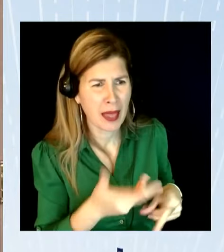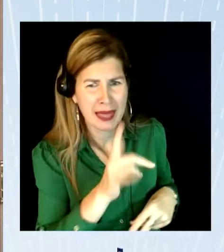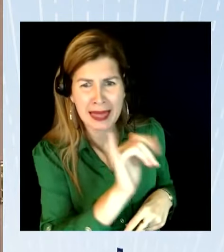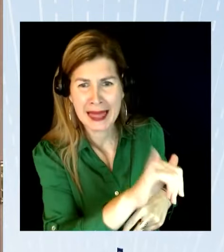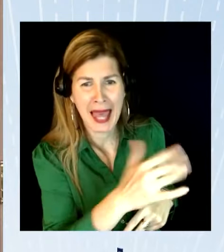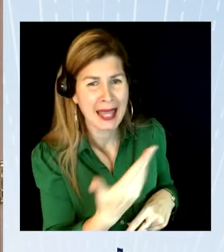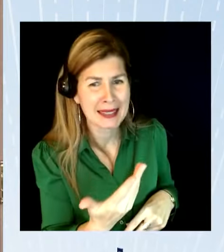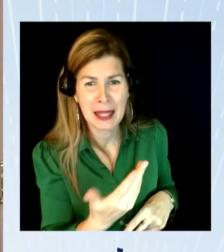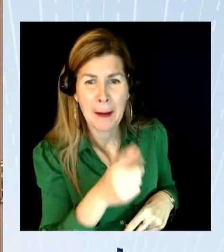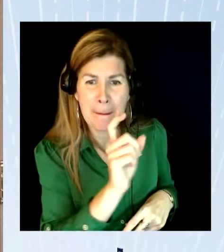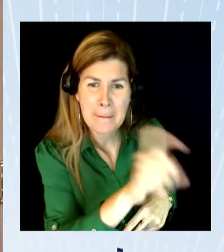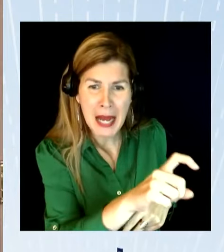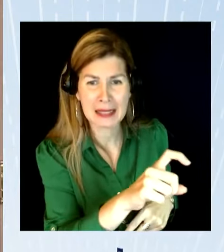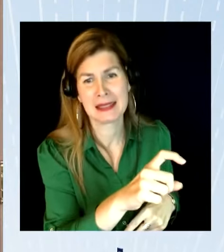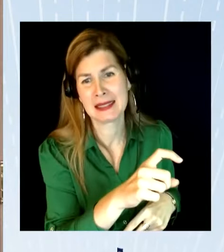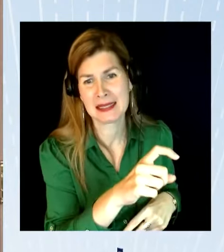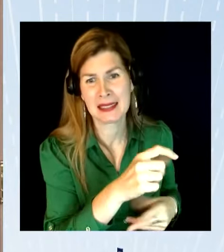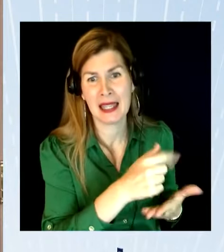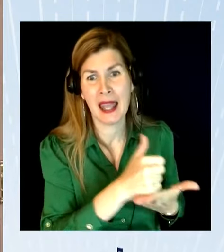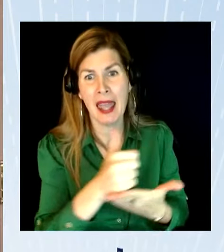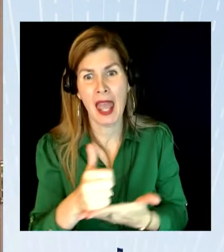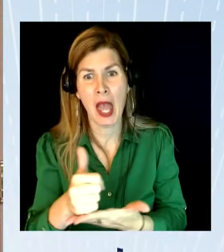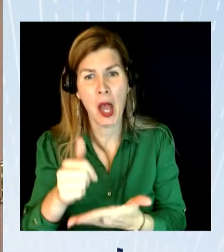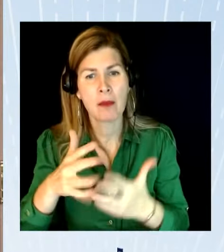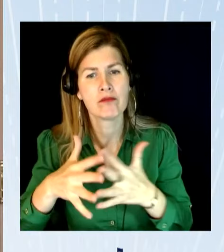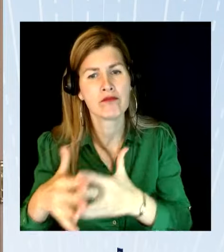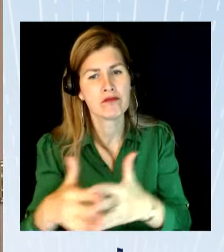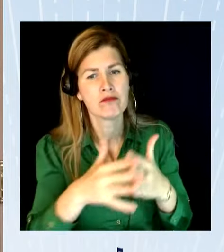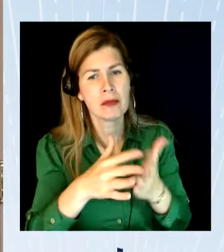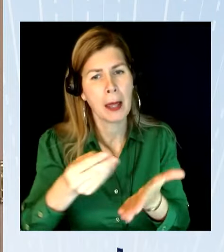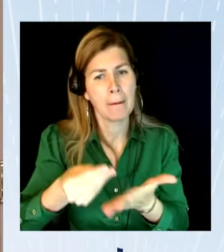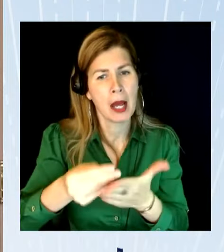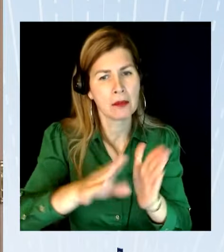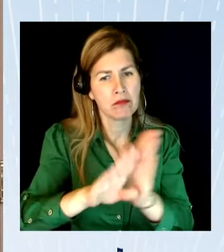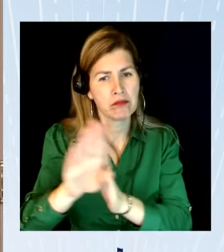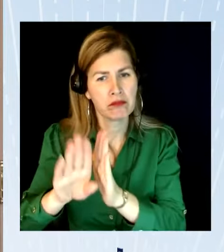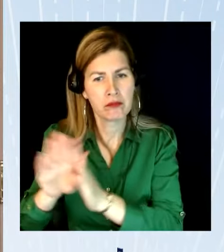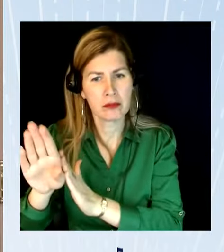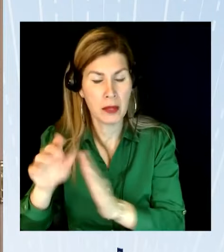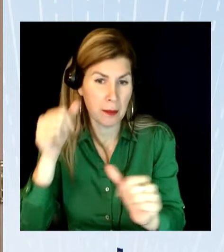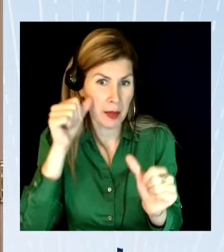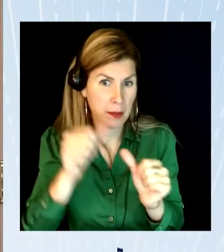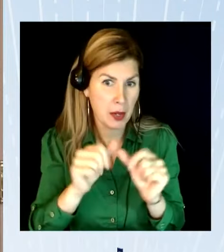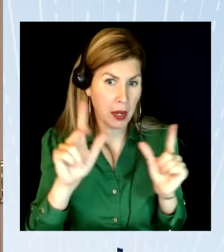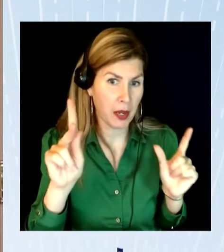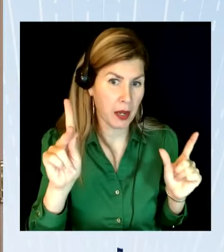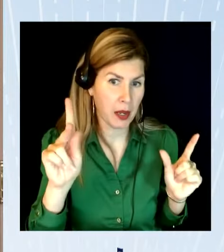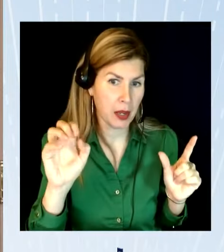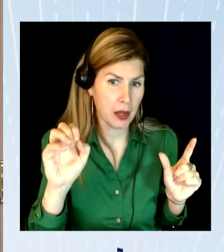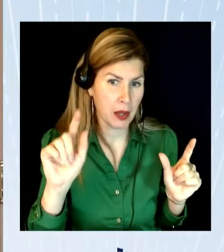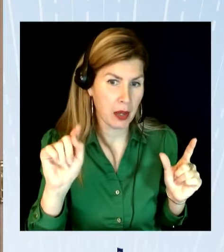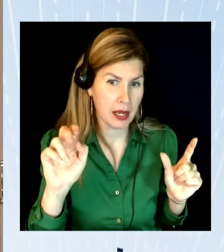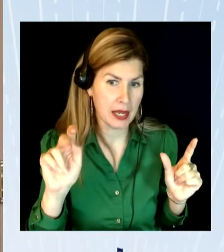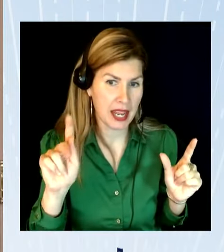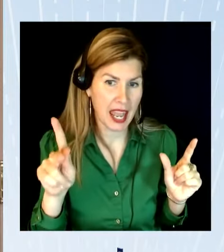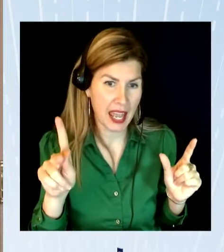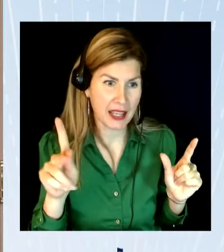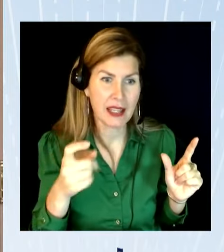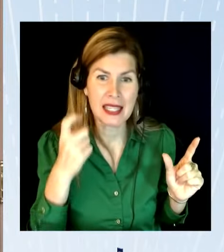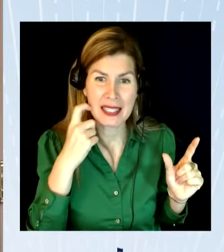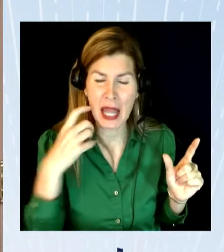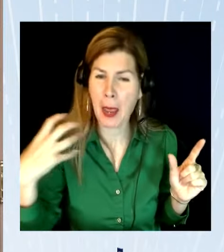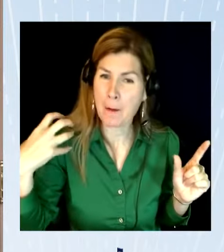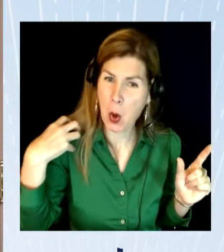economic growth. You heard Governors Kotek and Hochul speak about that, and employers absolutely needing to